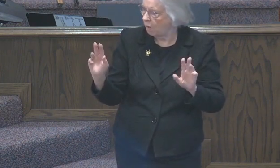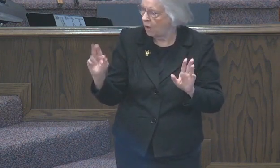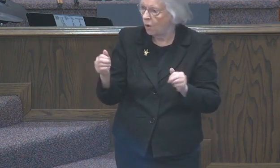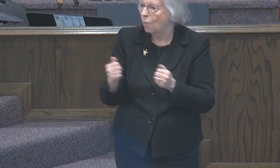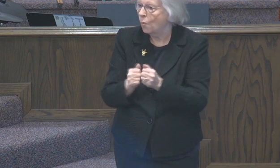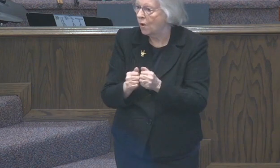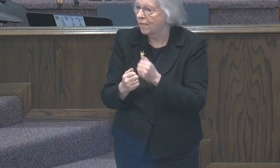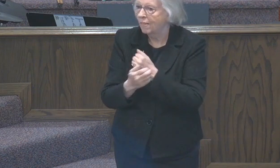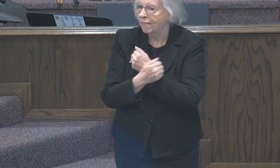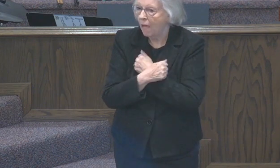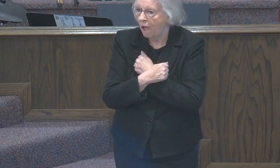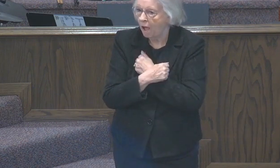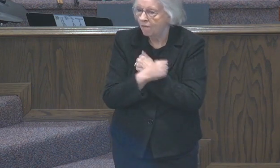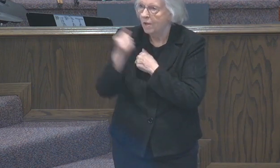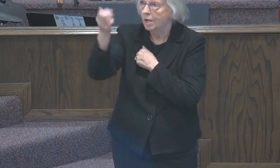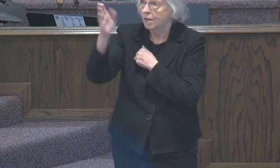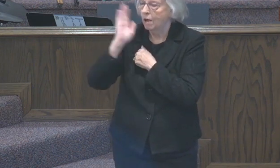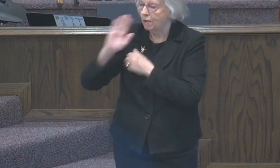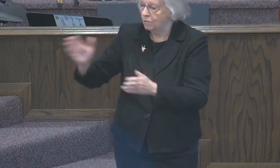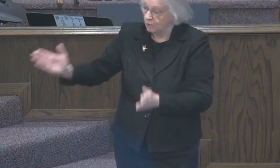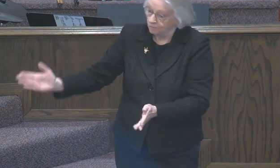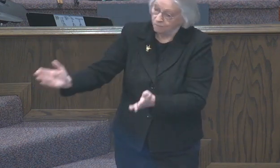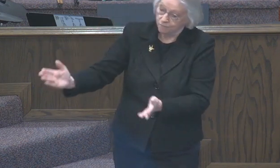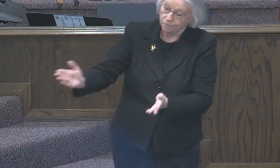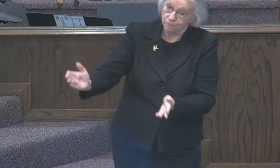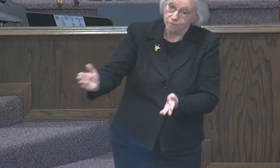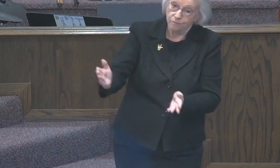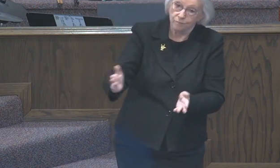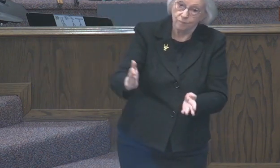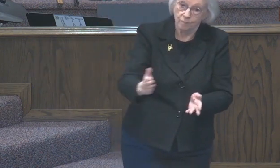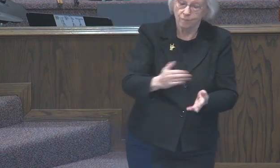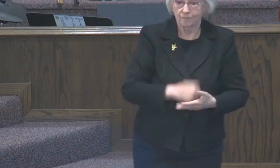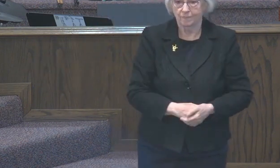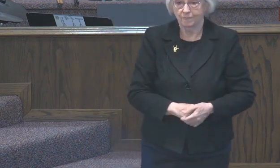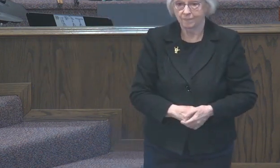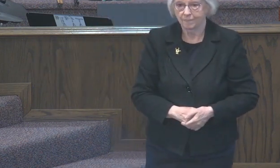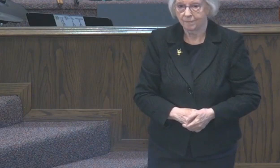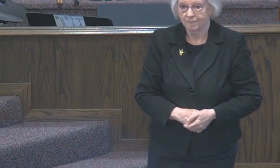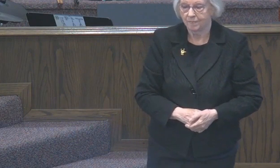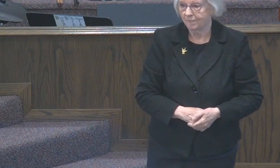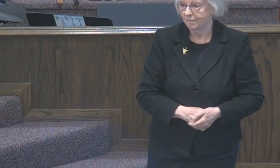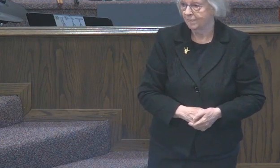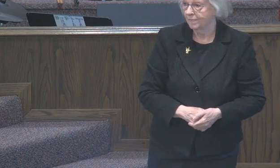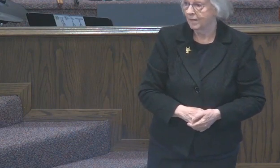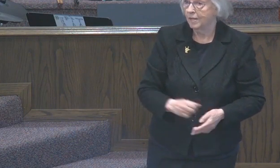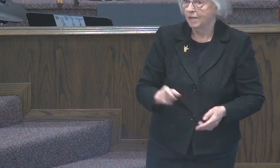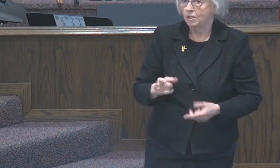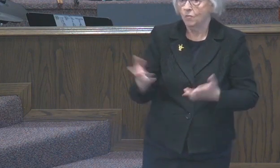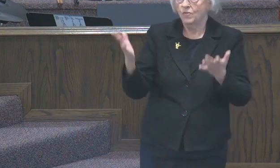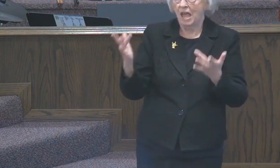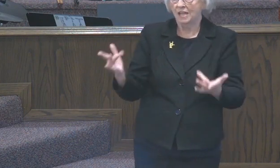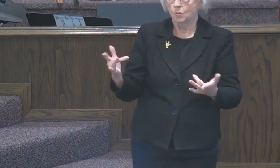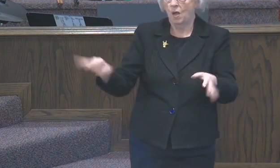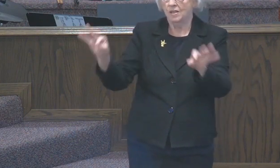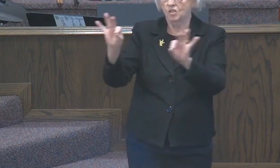motives, that you might spend it on your pleasures. So I have to ask for discernment. I have to ask